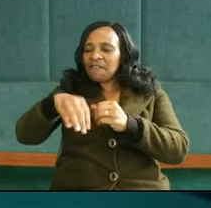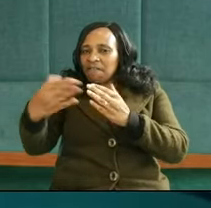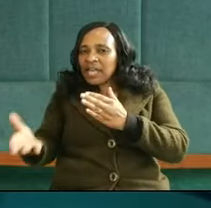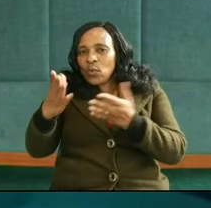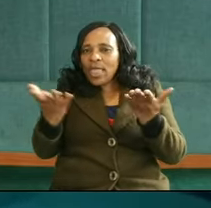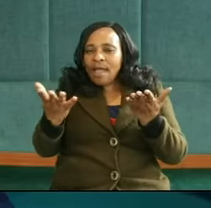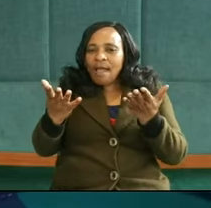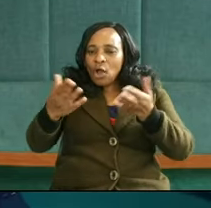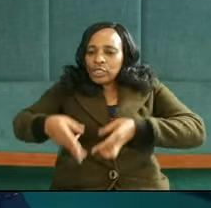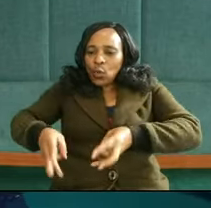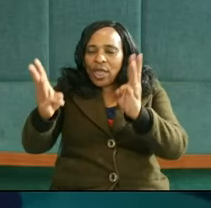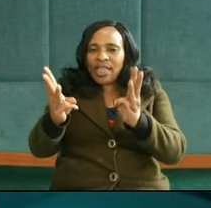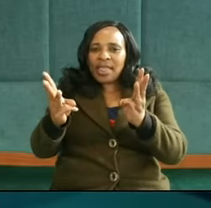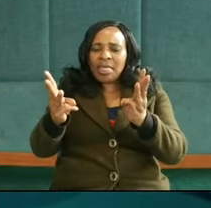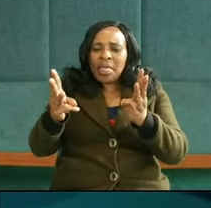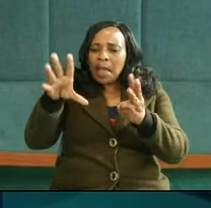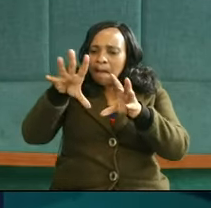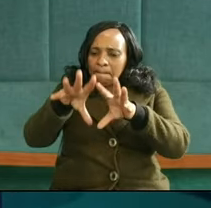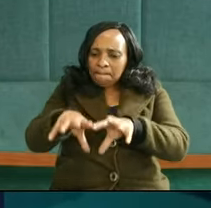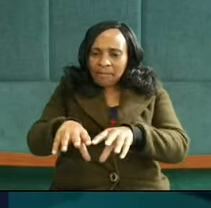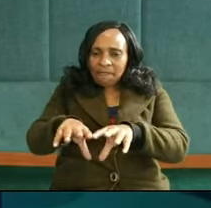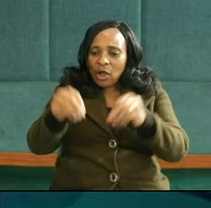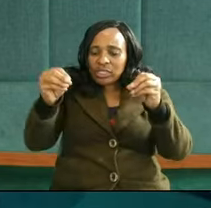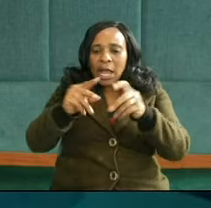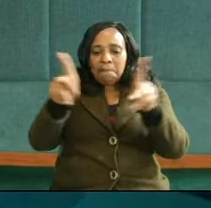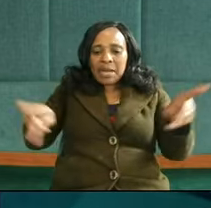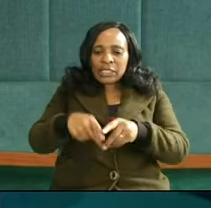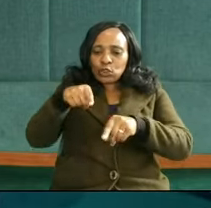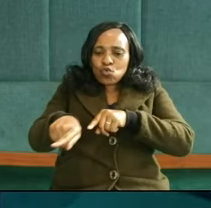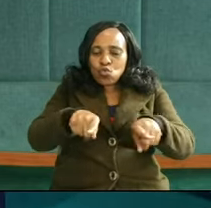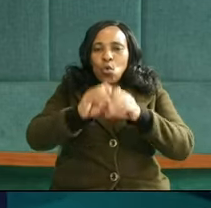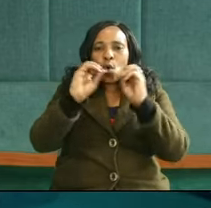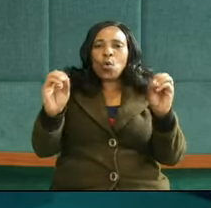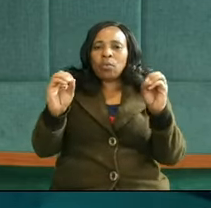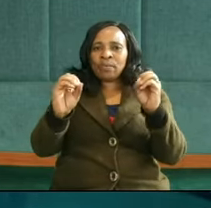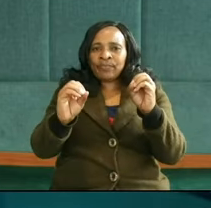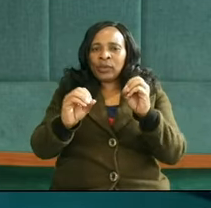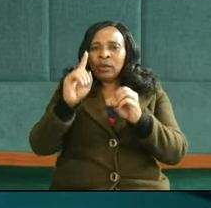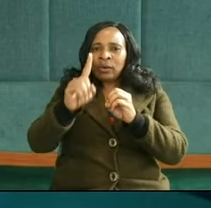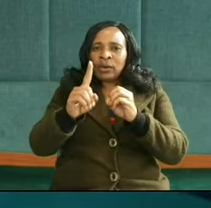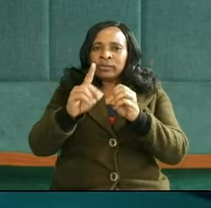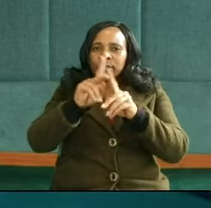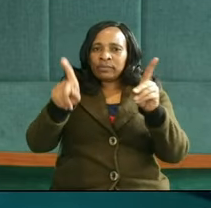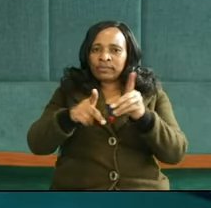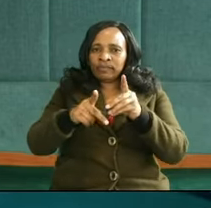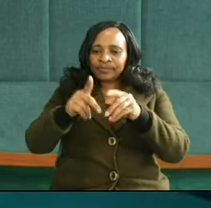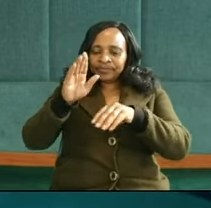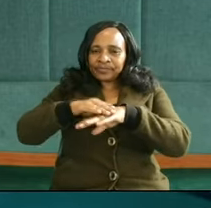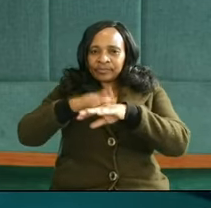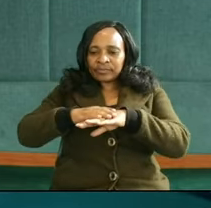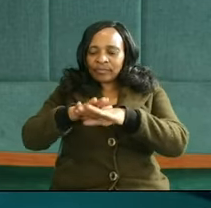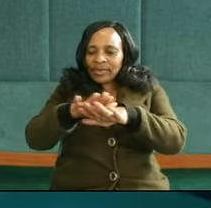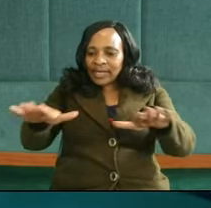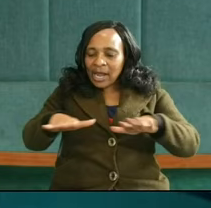they sprouted, but they didn't have a place to take the roots. So they withered. It's only one type of seed that fell in good ground."